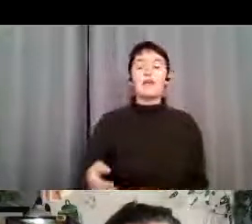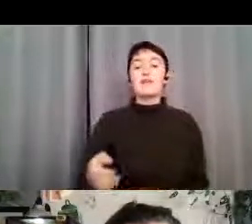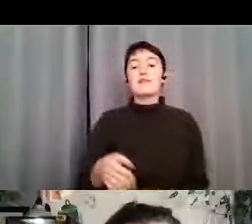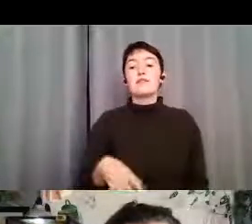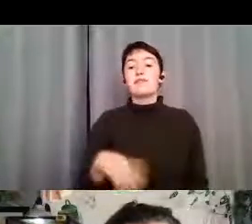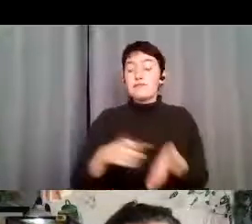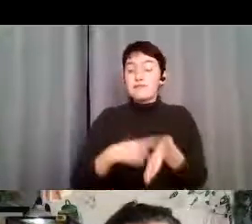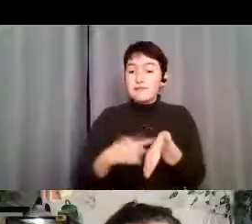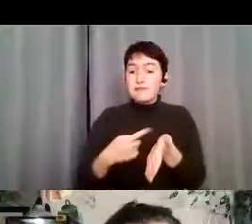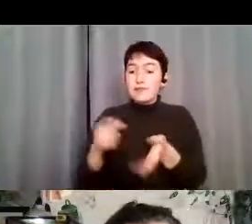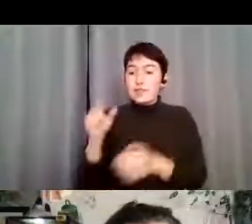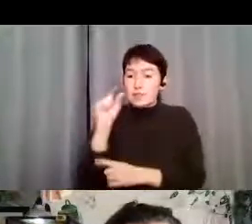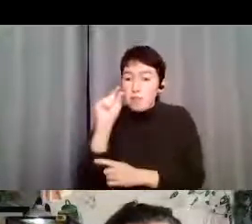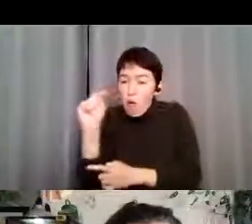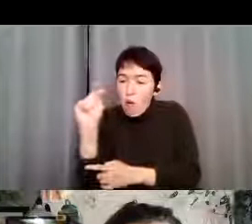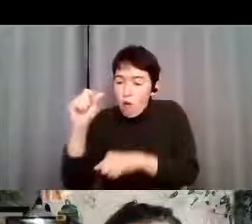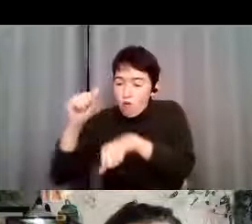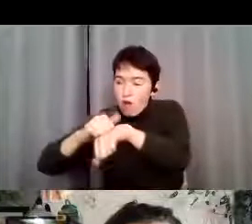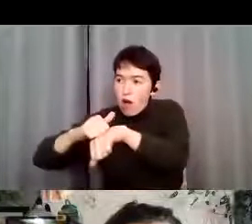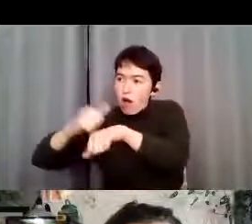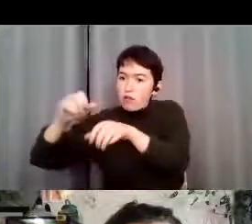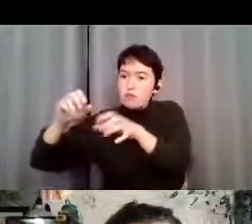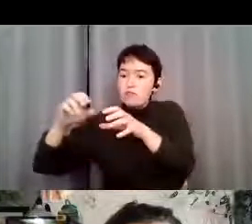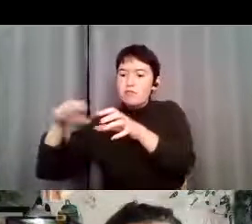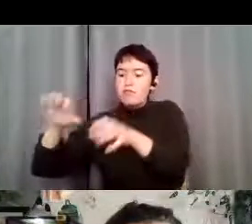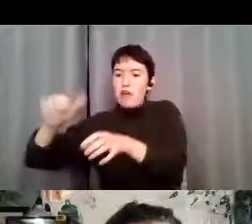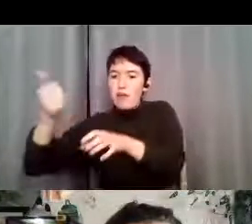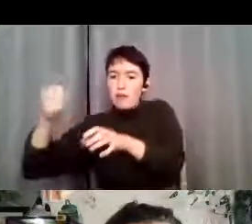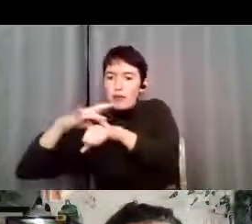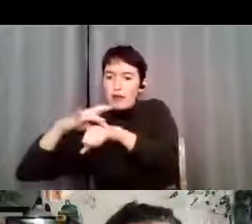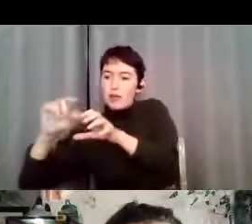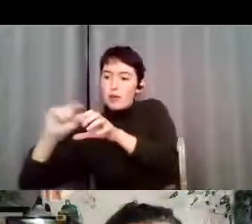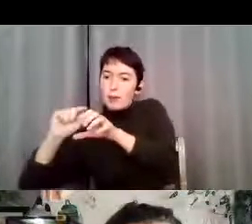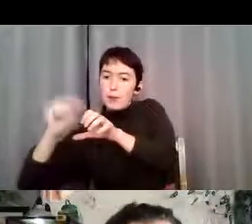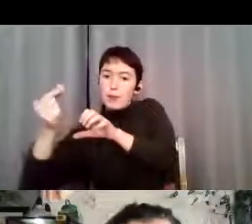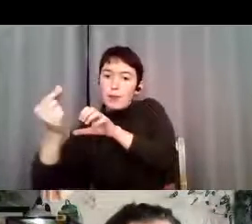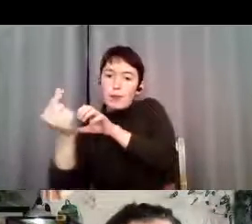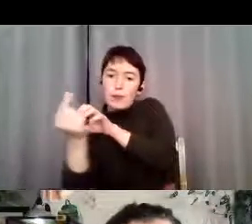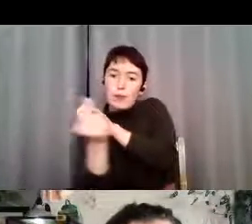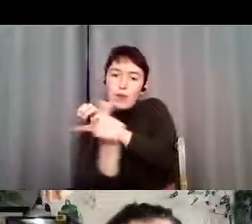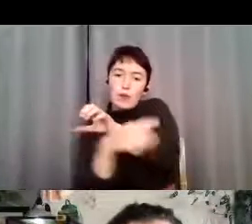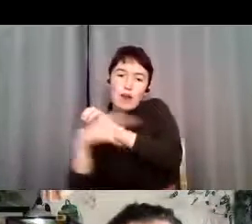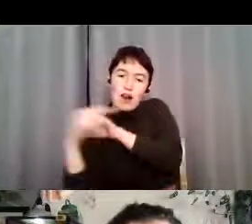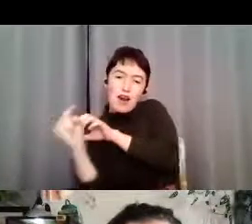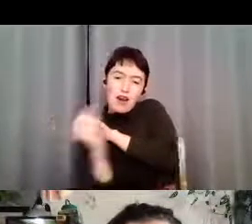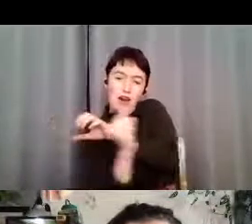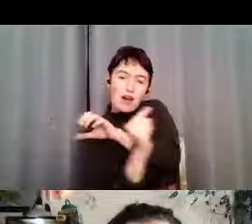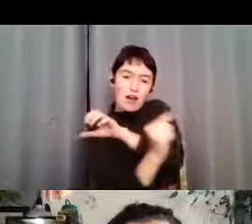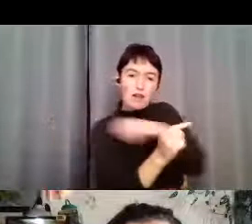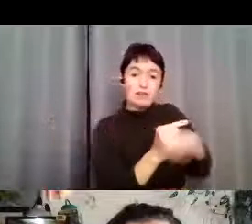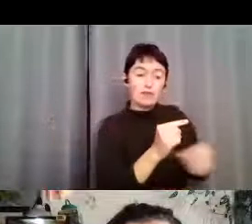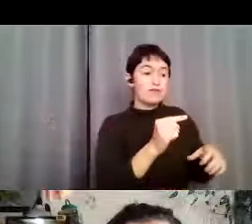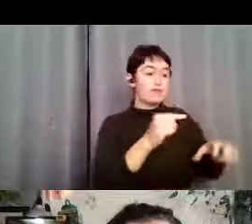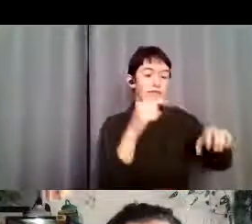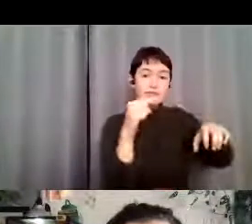that break off other worlds and travel the other way, all the way back to Earth, where they sometimes fall down